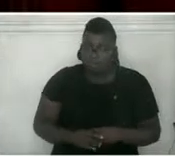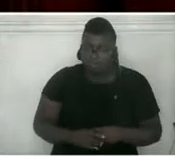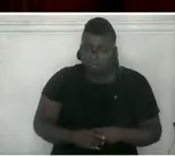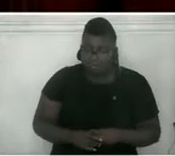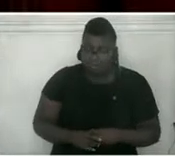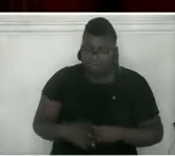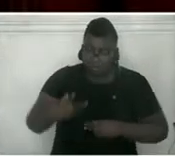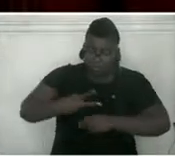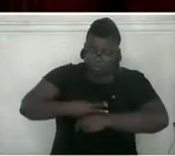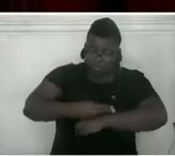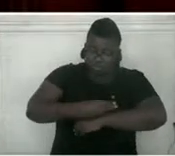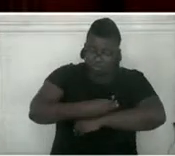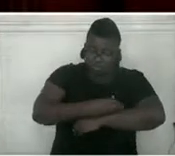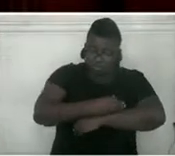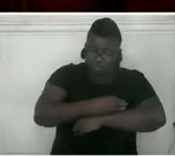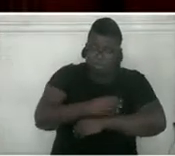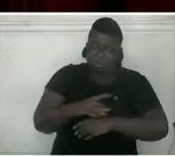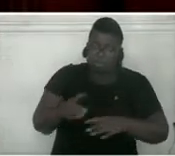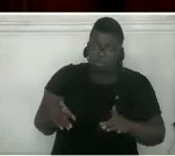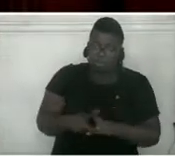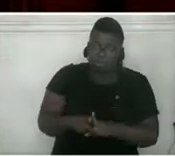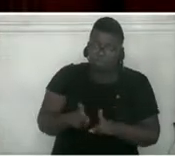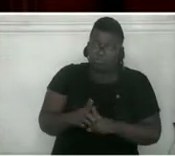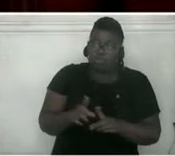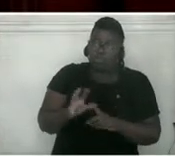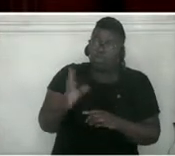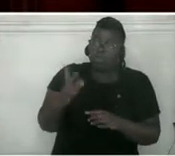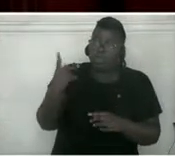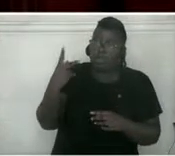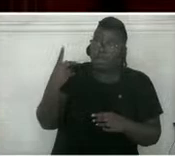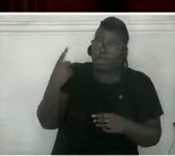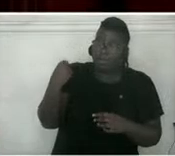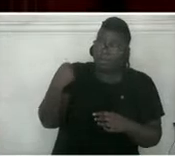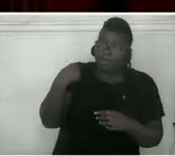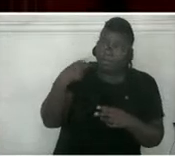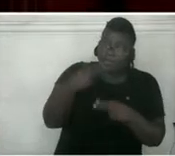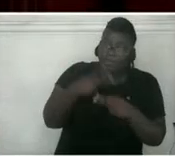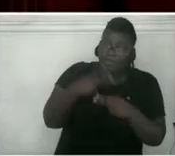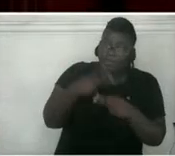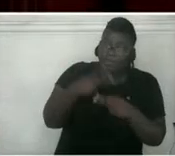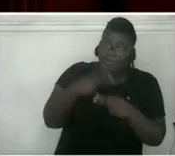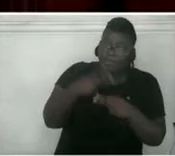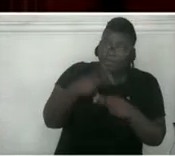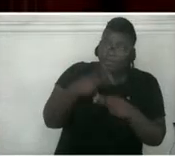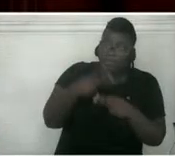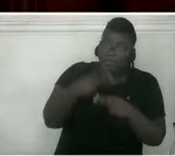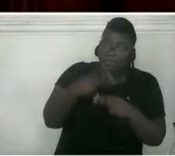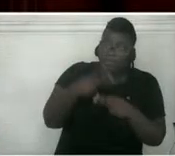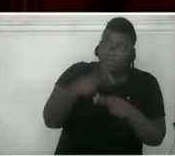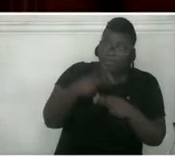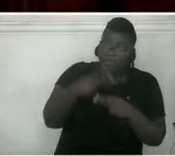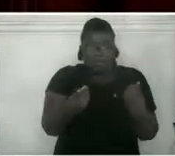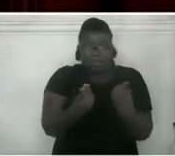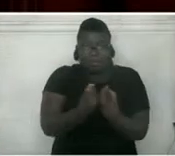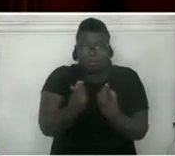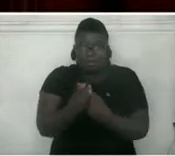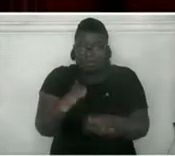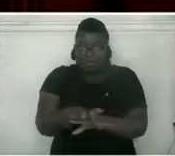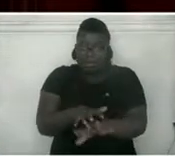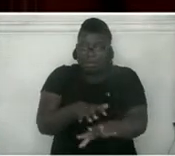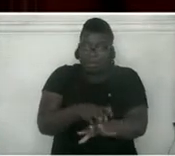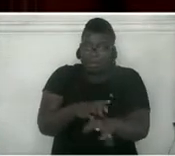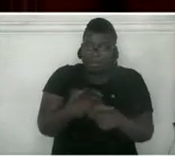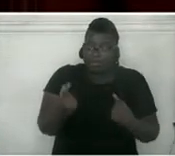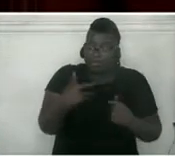also pleased to report that in the last financial year, the Executive Council directed the Department of Agriculture to